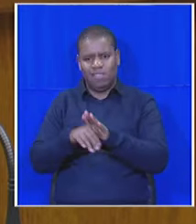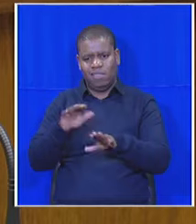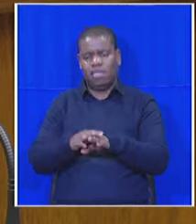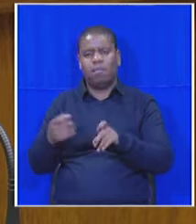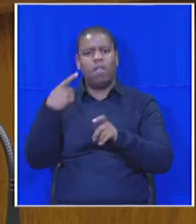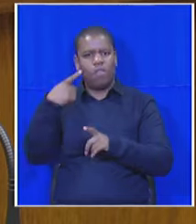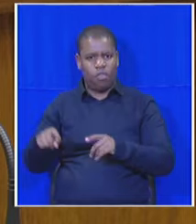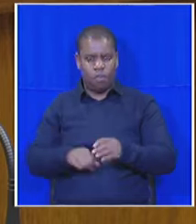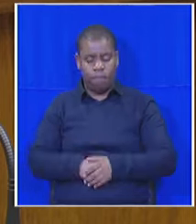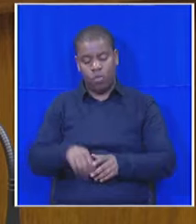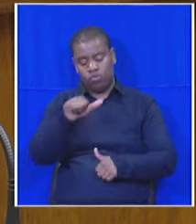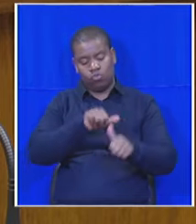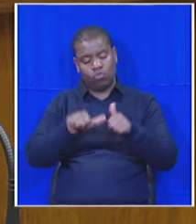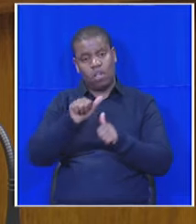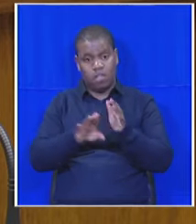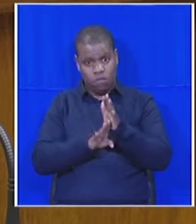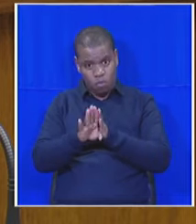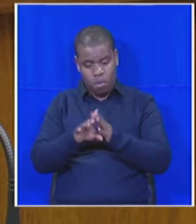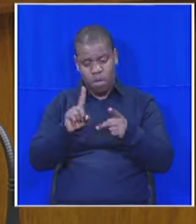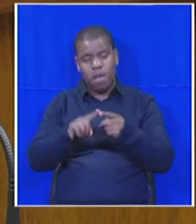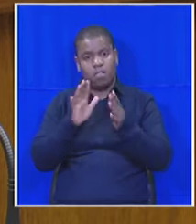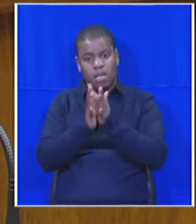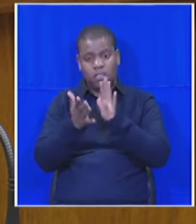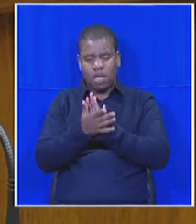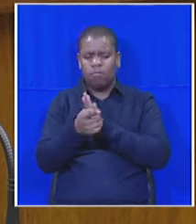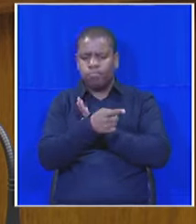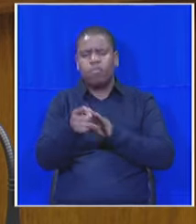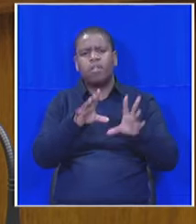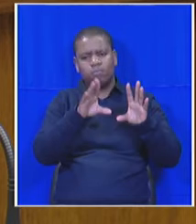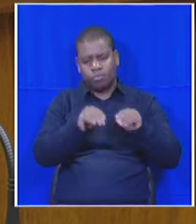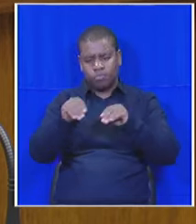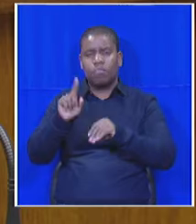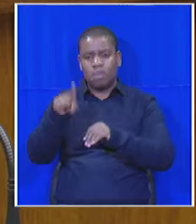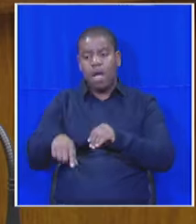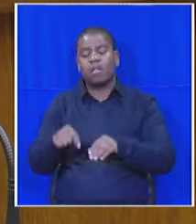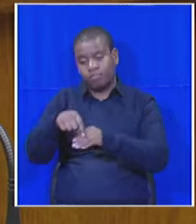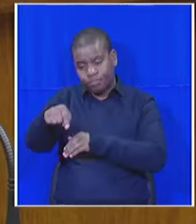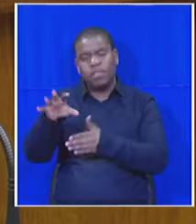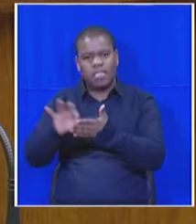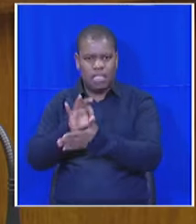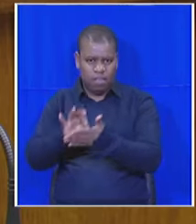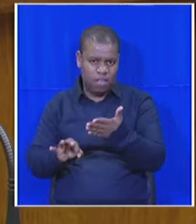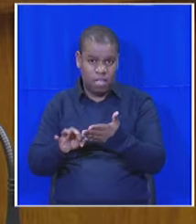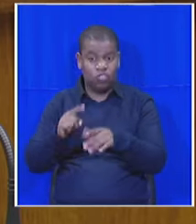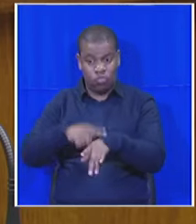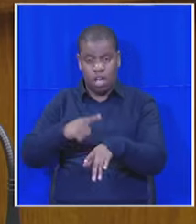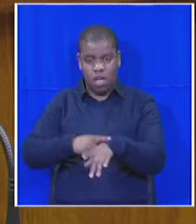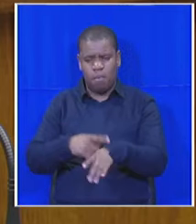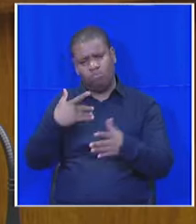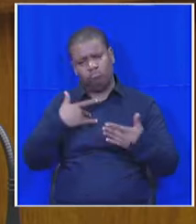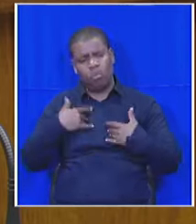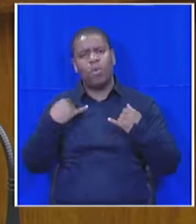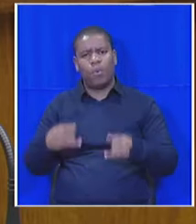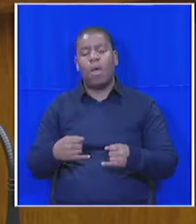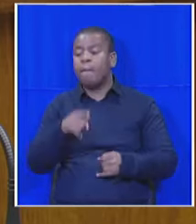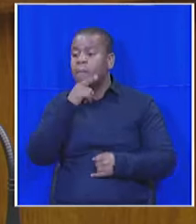Social Development and SASSA to arrest this practice as we approach the municipal elections. These are issues of grave concern. However, this